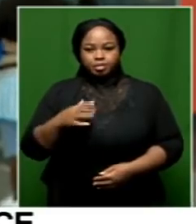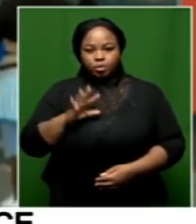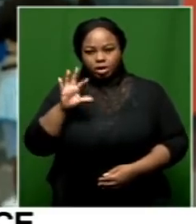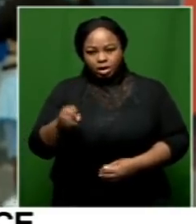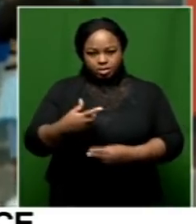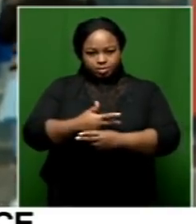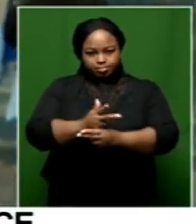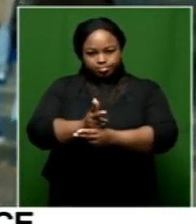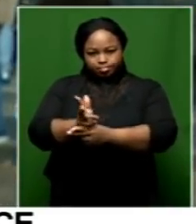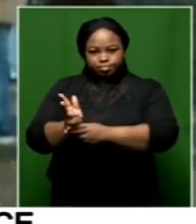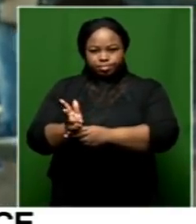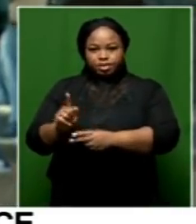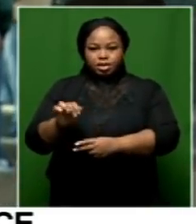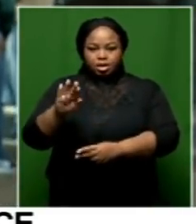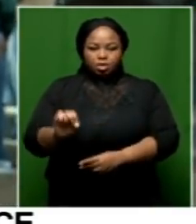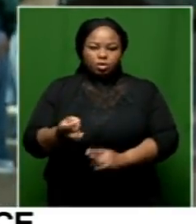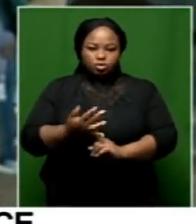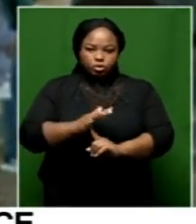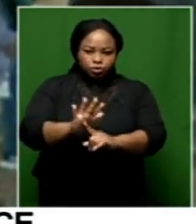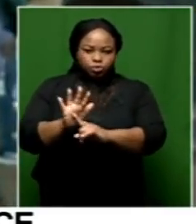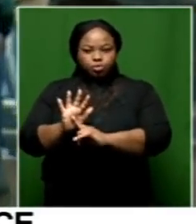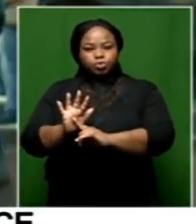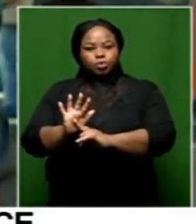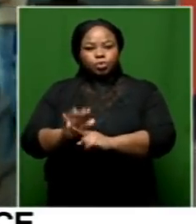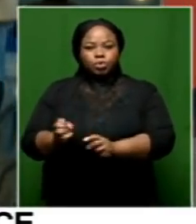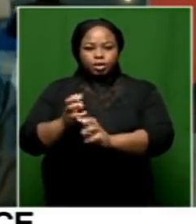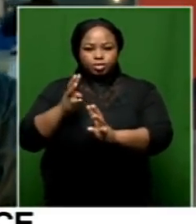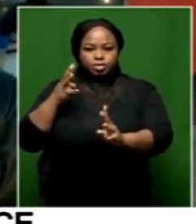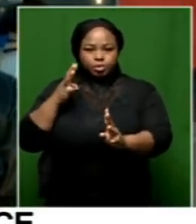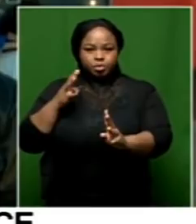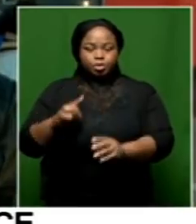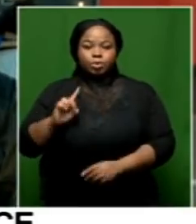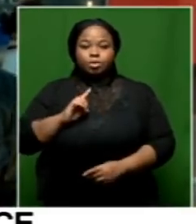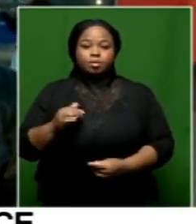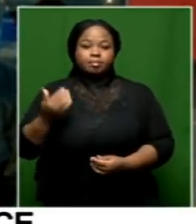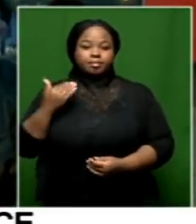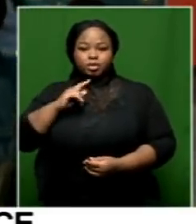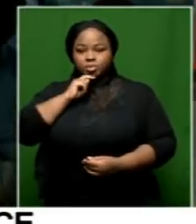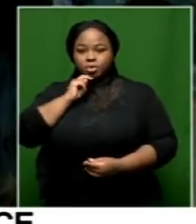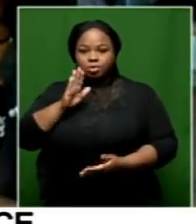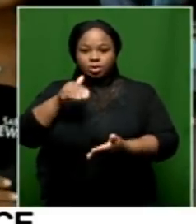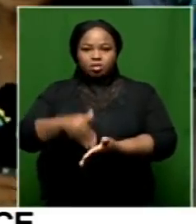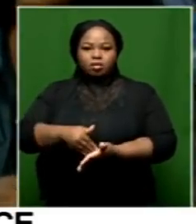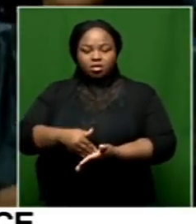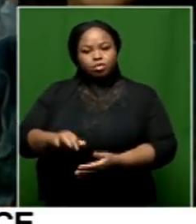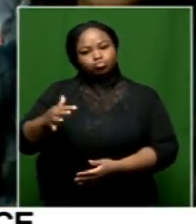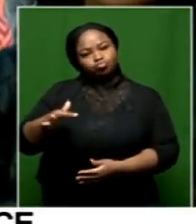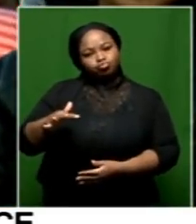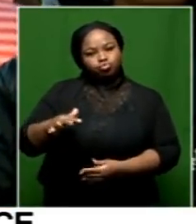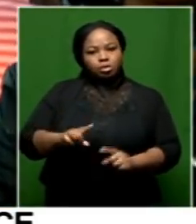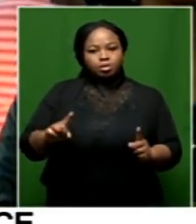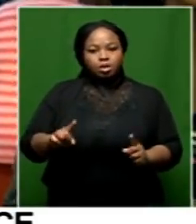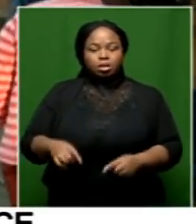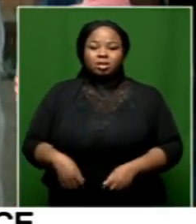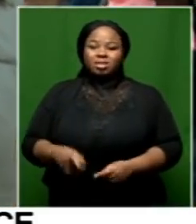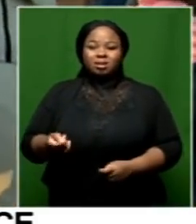ask cameraman Thabo Katsande to just pan and show you the queue. When we arrived here, it was moderate, and within a